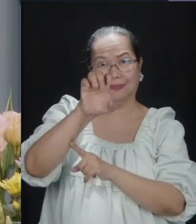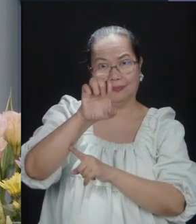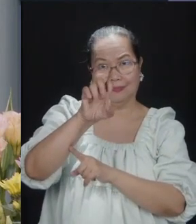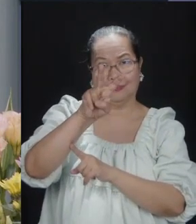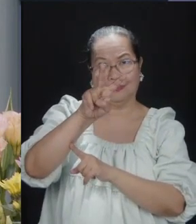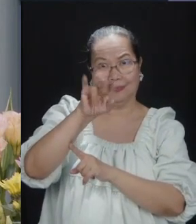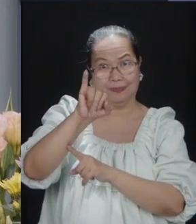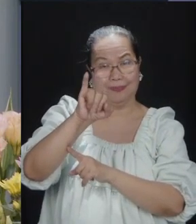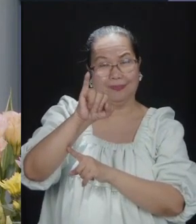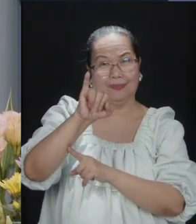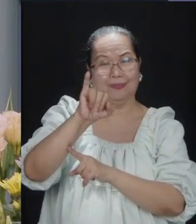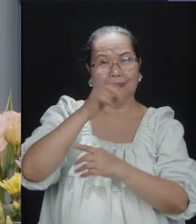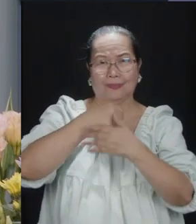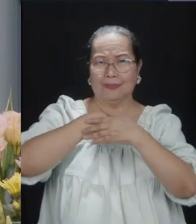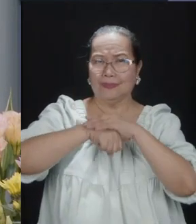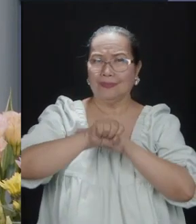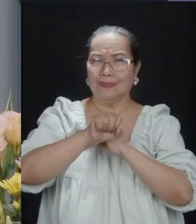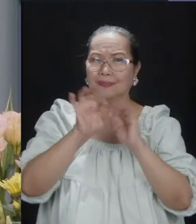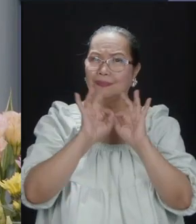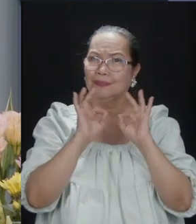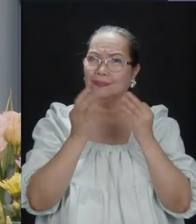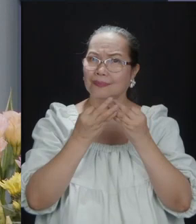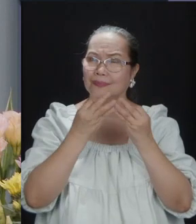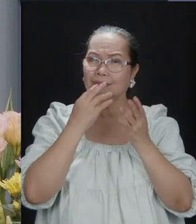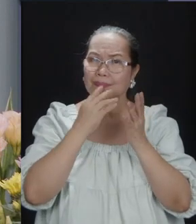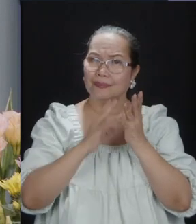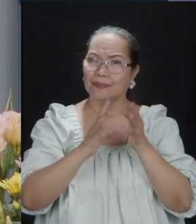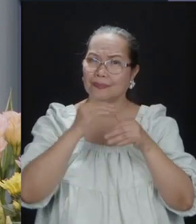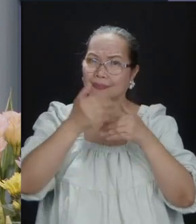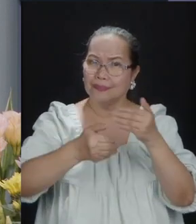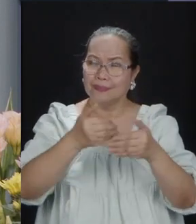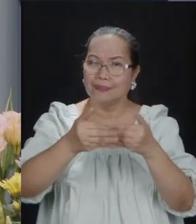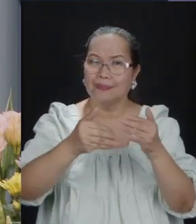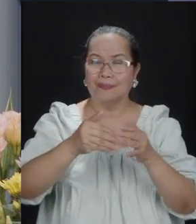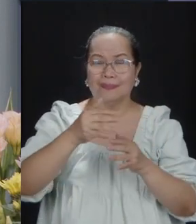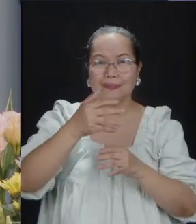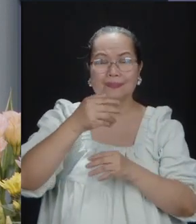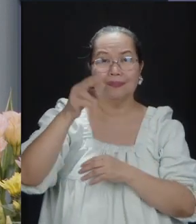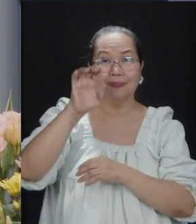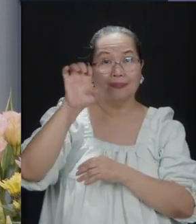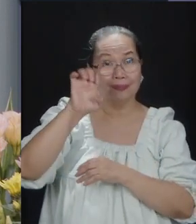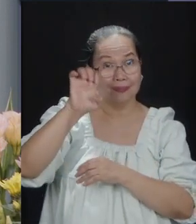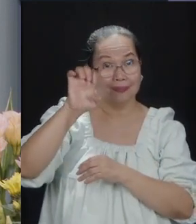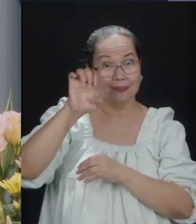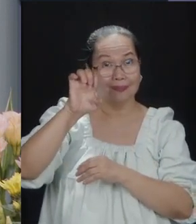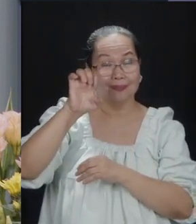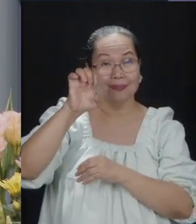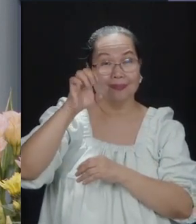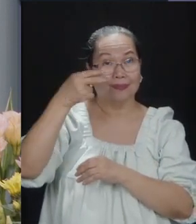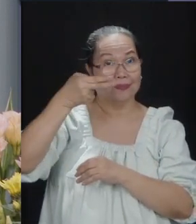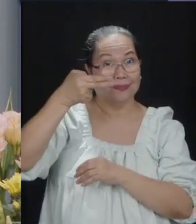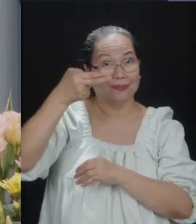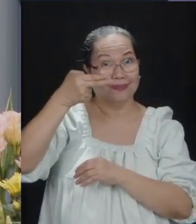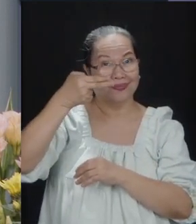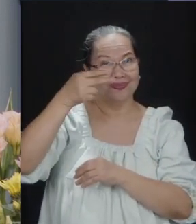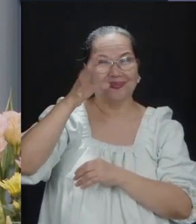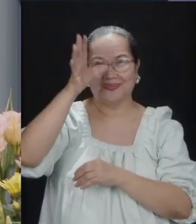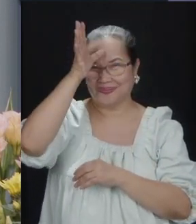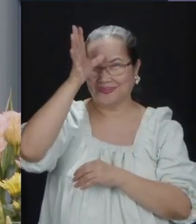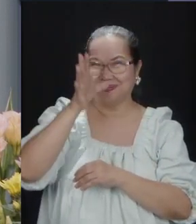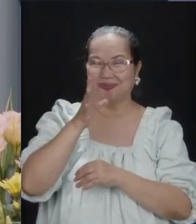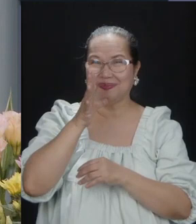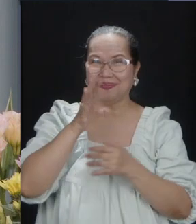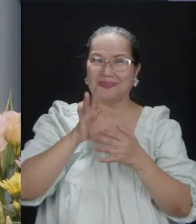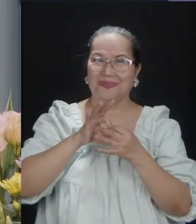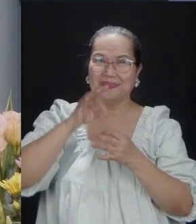by birth. We know this because Elkanah and Hannah were parents to Samuel, and as